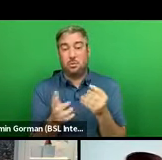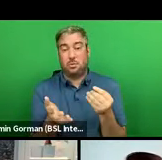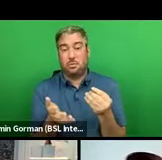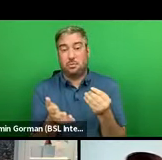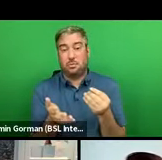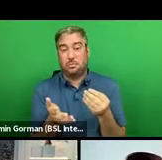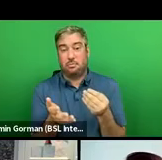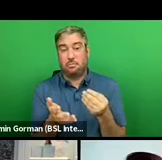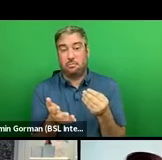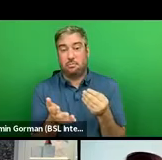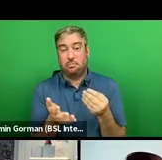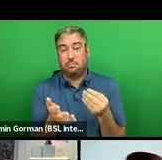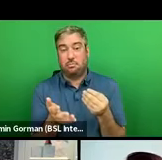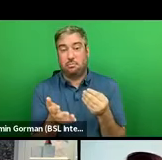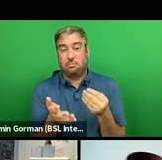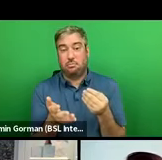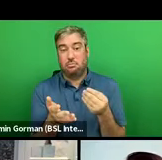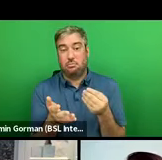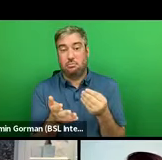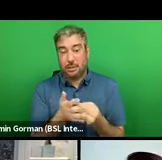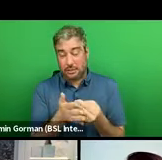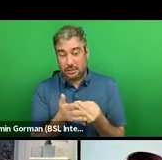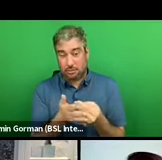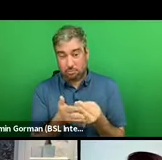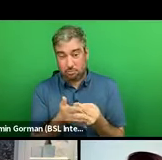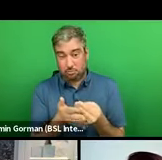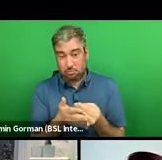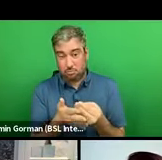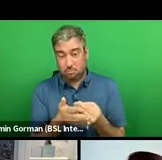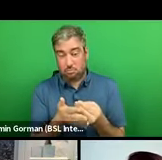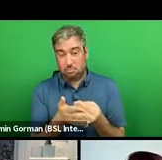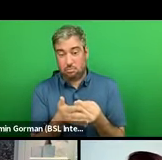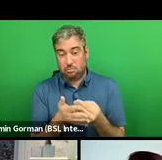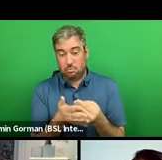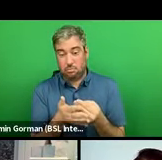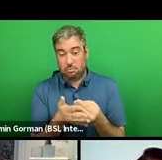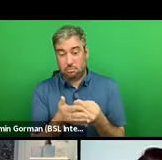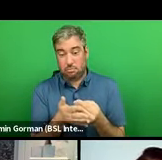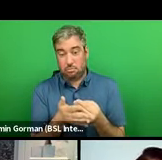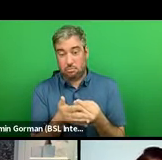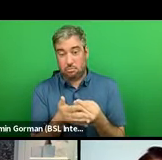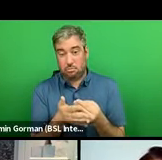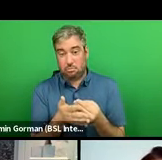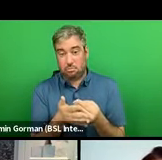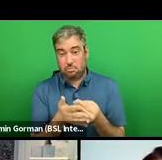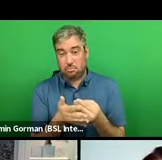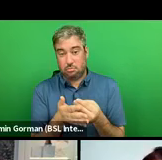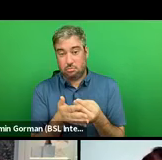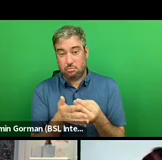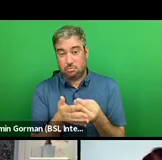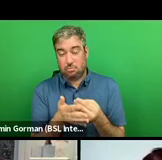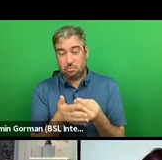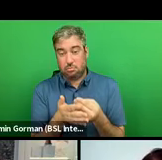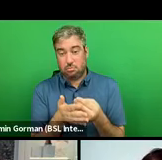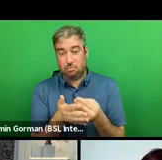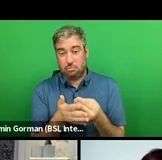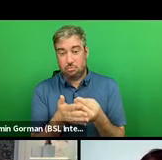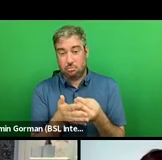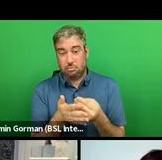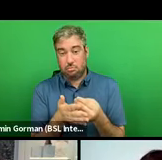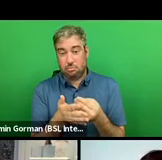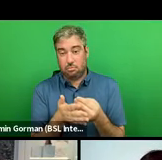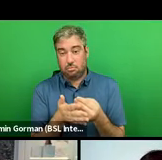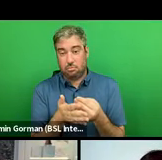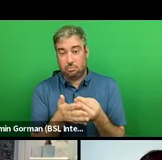export industries for the United States of America. And therefore, I doubt that the US will, obviously in their